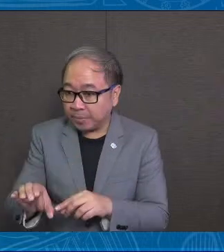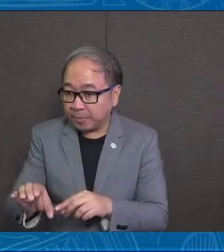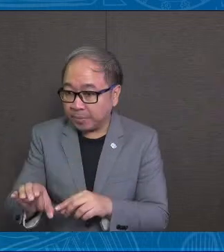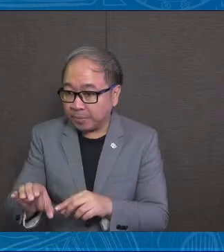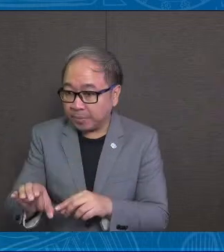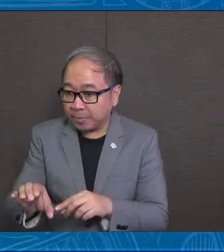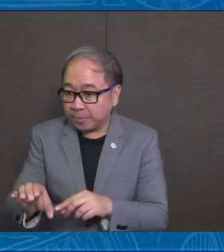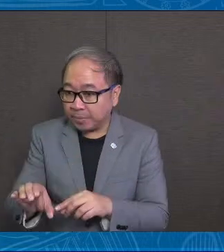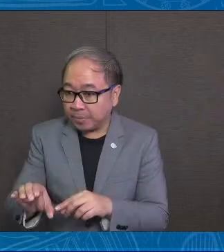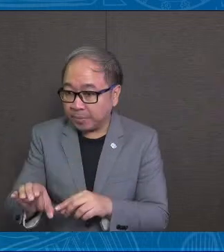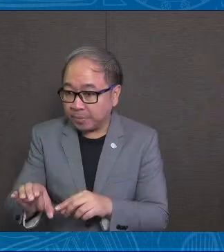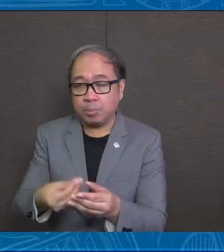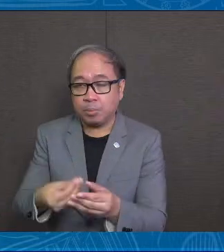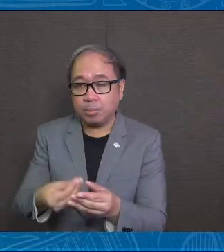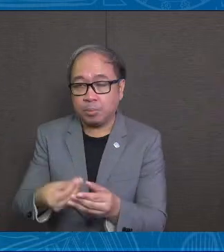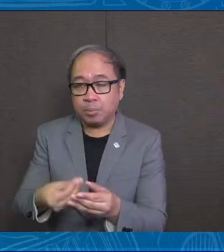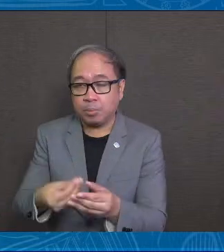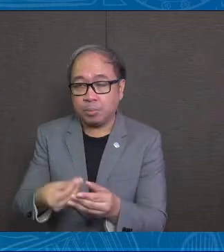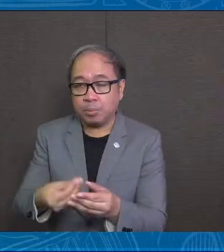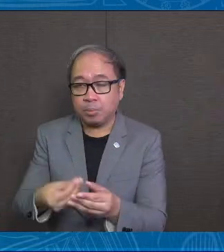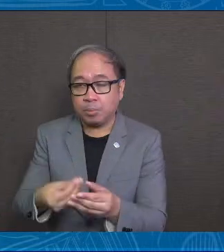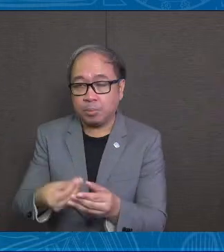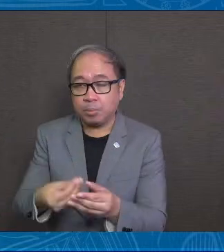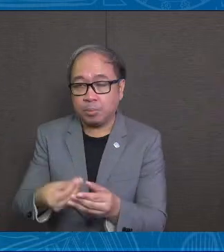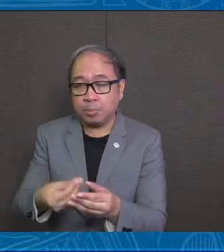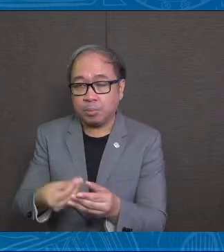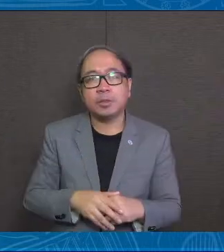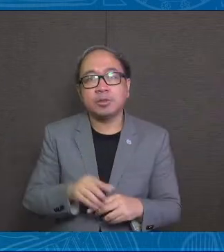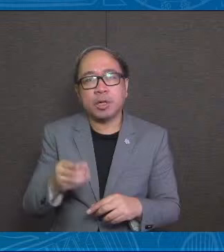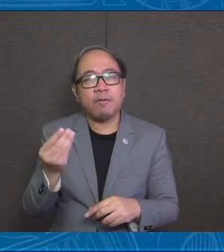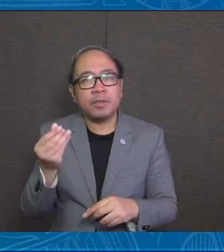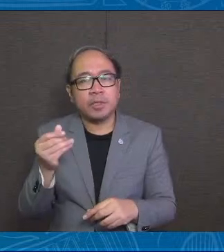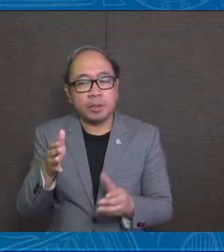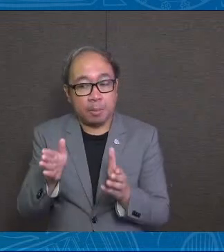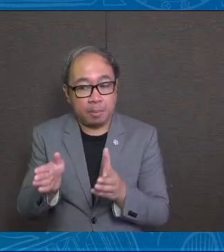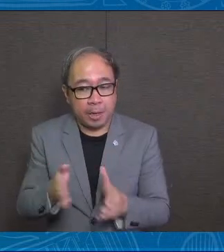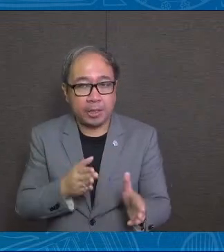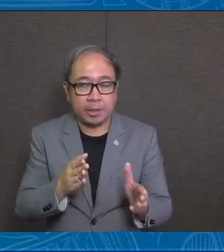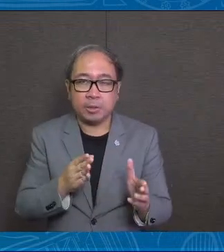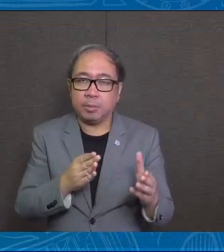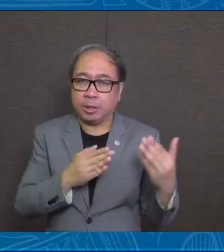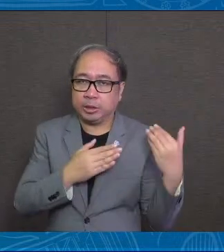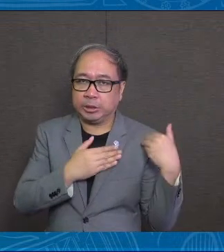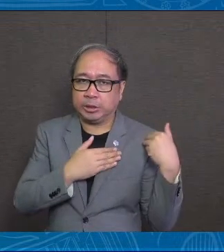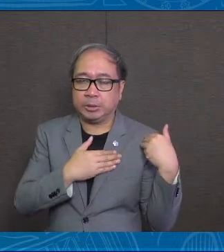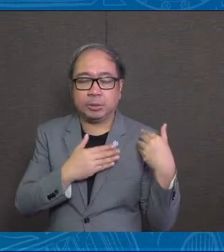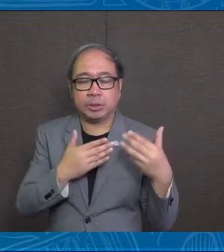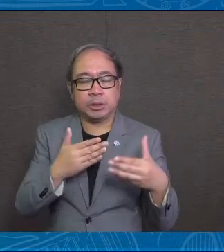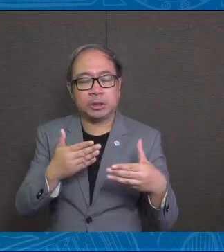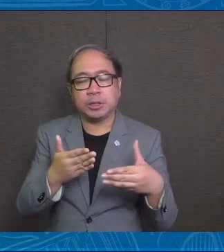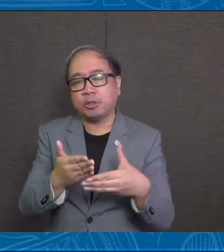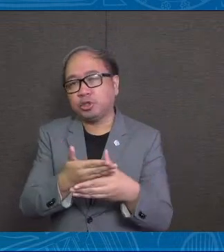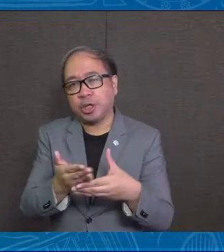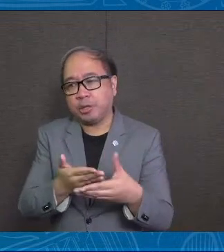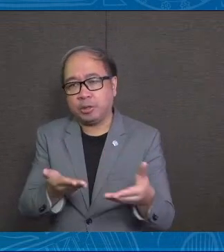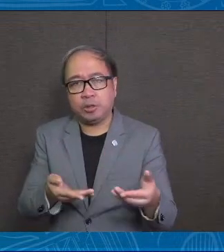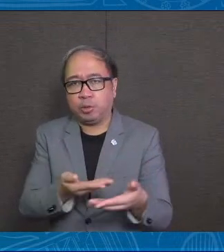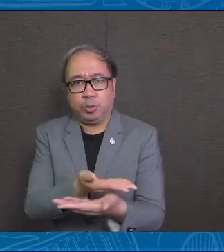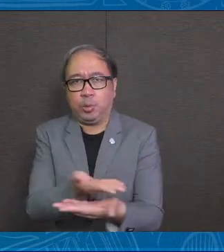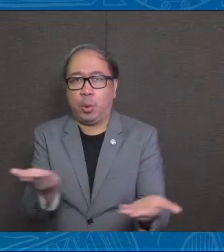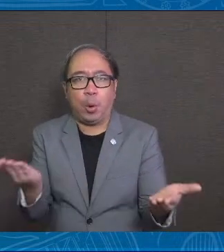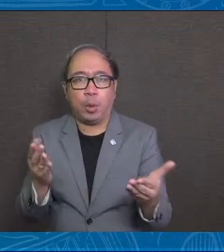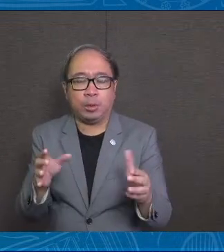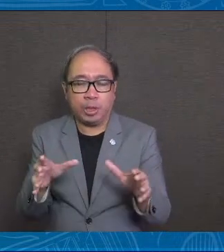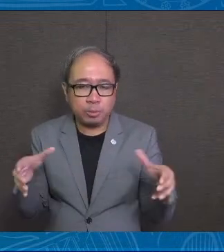quite important. And also realizing that the physical planning is a shared challenge. It's not just up to the Ministry of Finance, it's for all of us